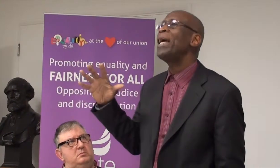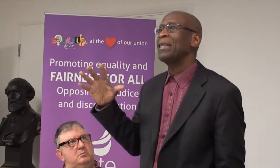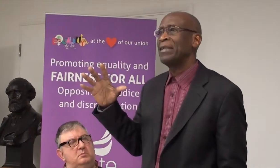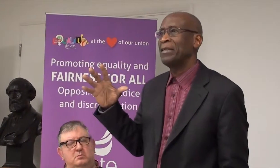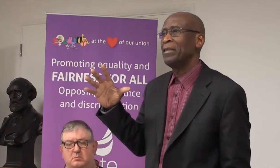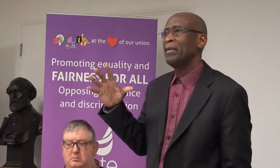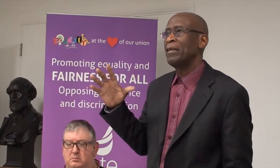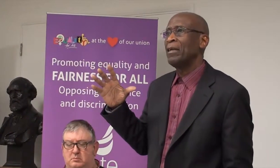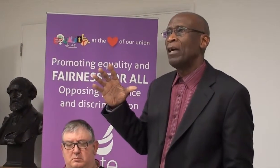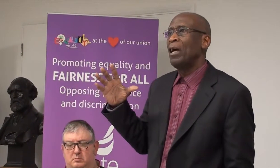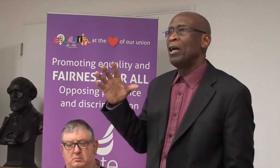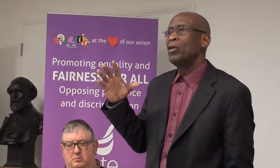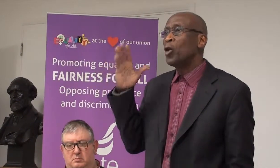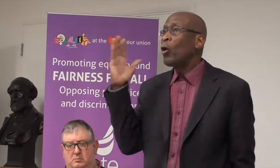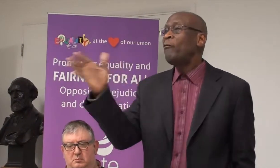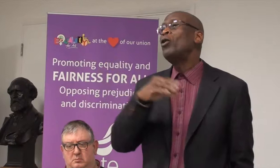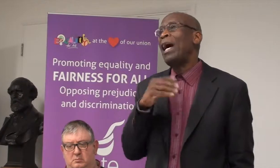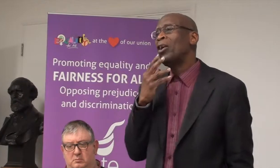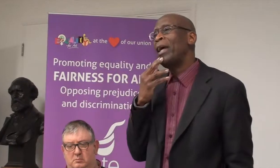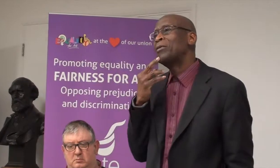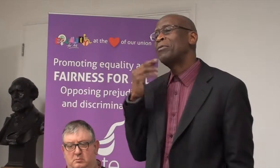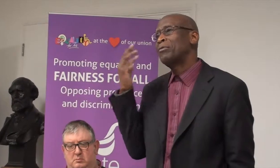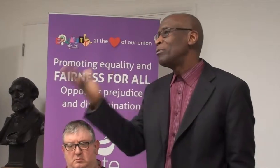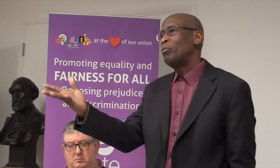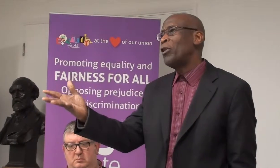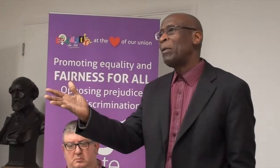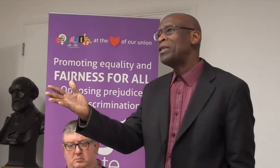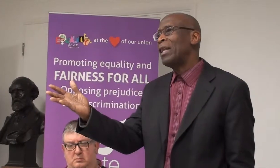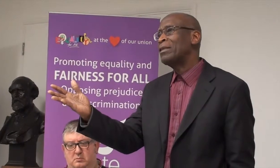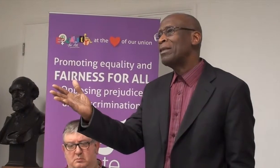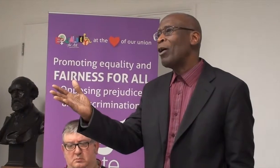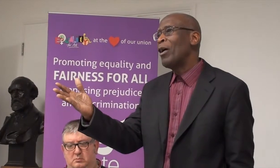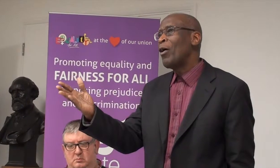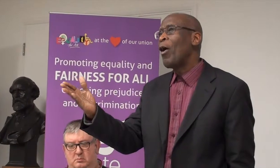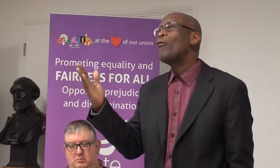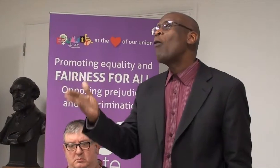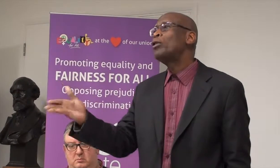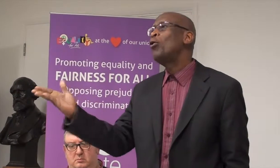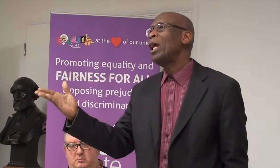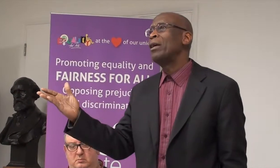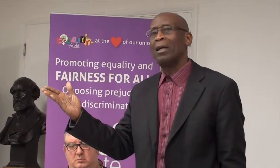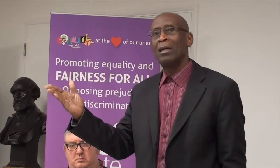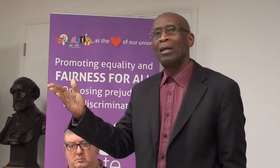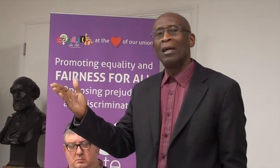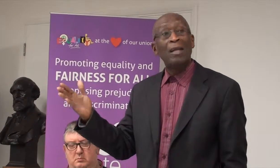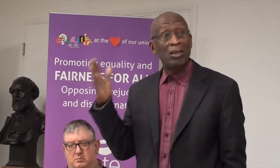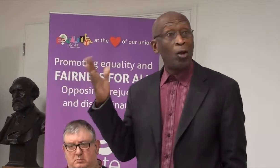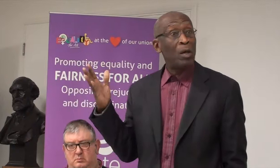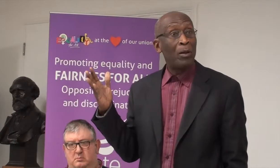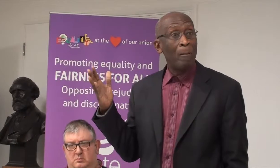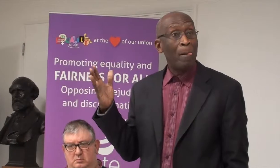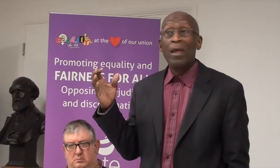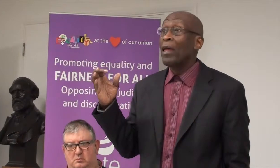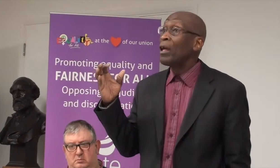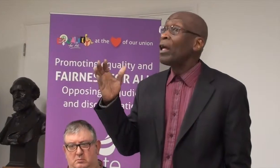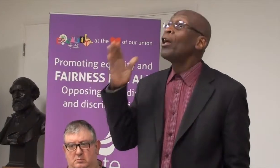actually make it. So if you calculate 30% of over 2 million, that's a lot of